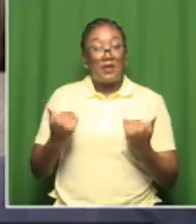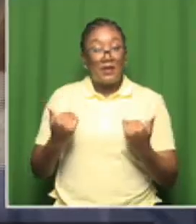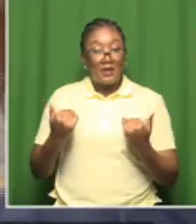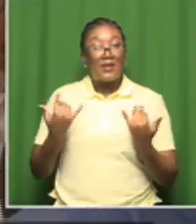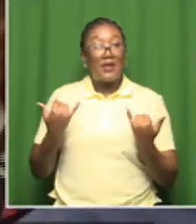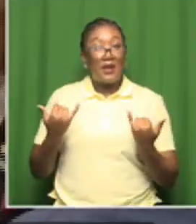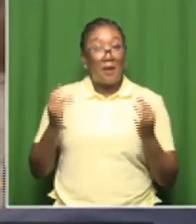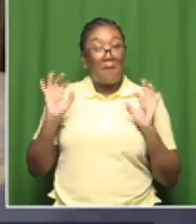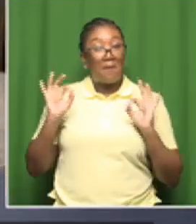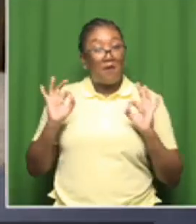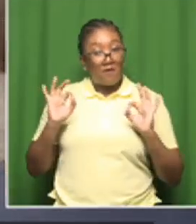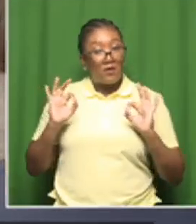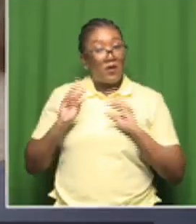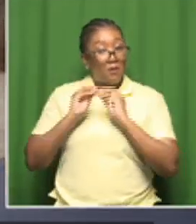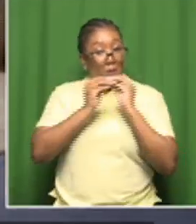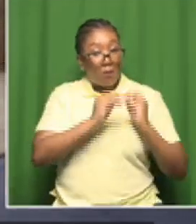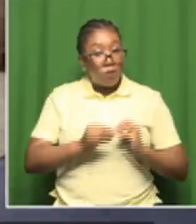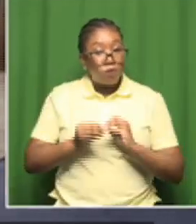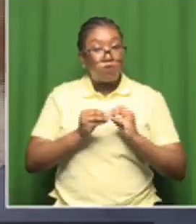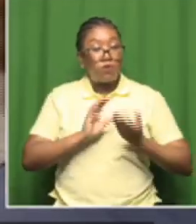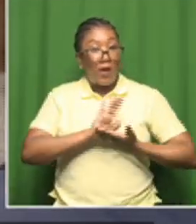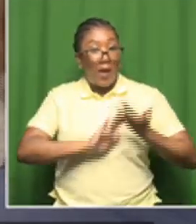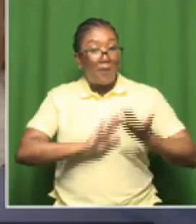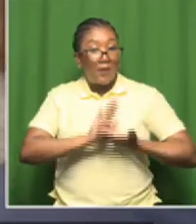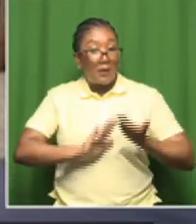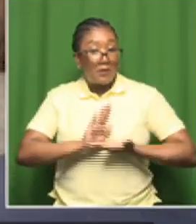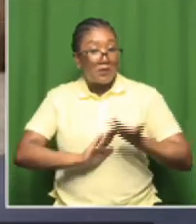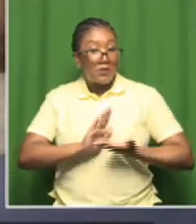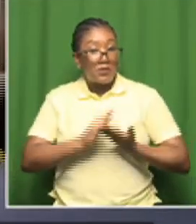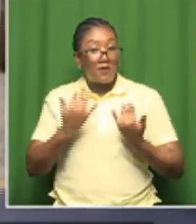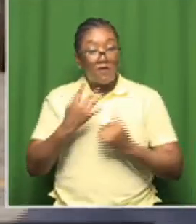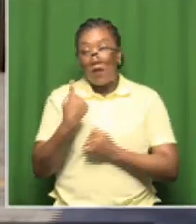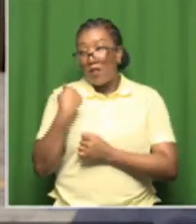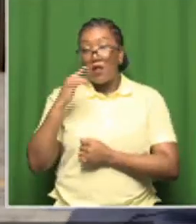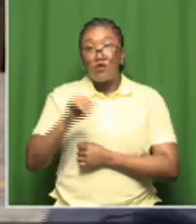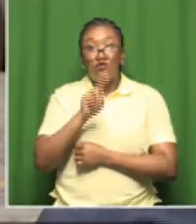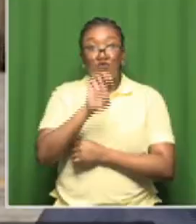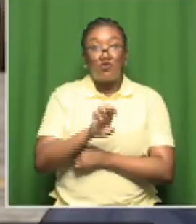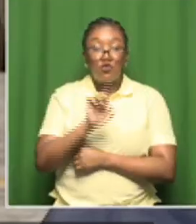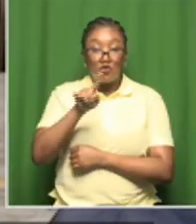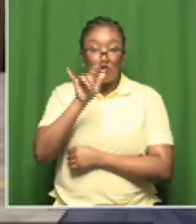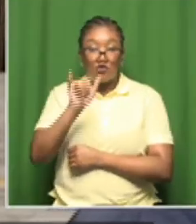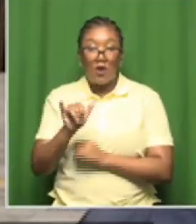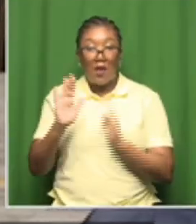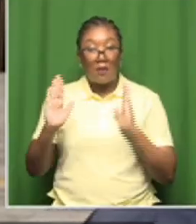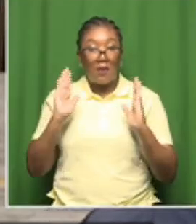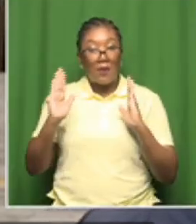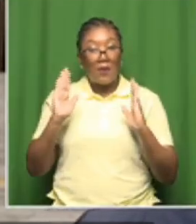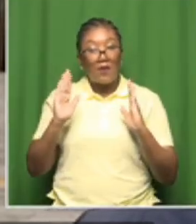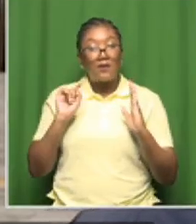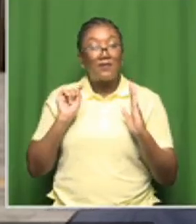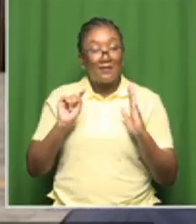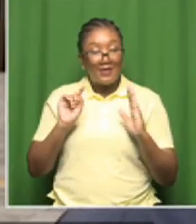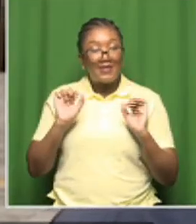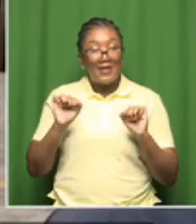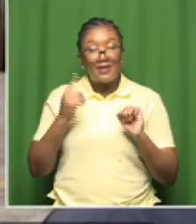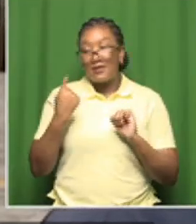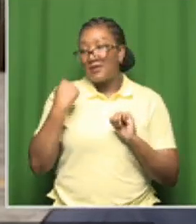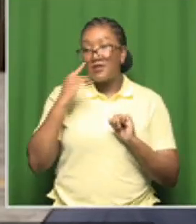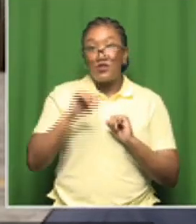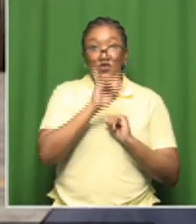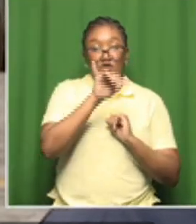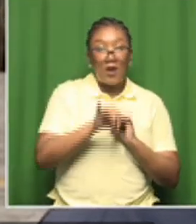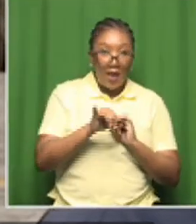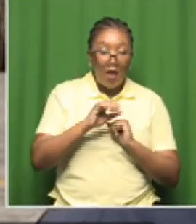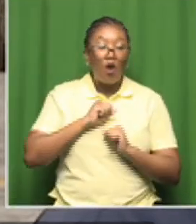overall maintenance upgrade now in June and July. Indeed, yes, yeah. So this past July, August,